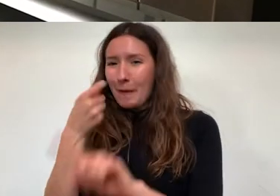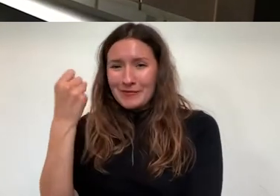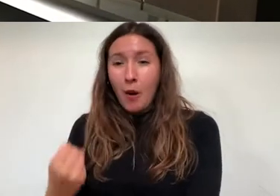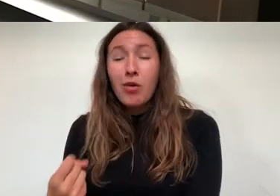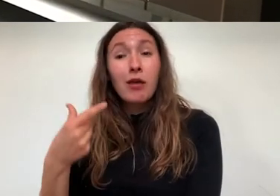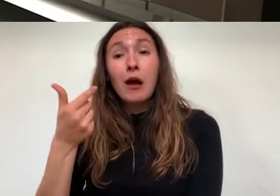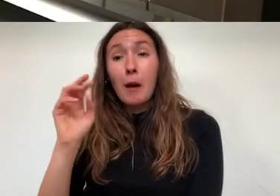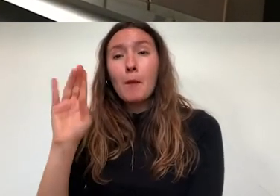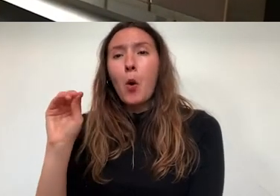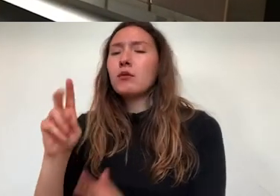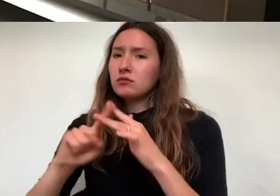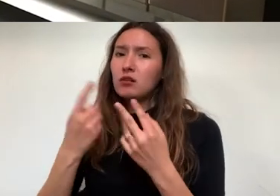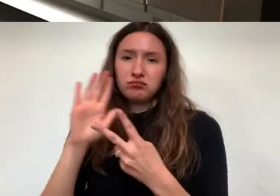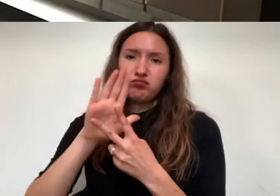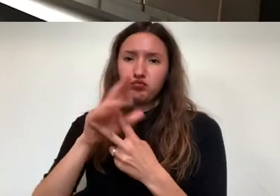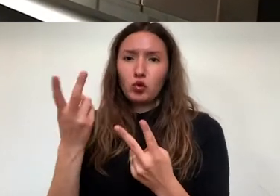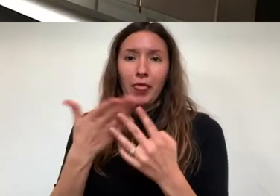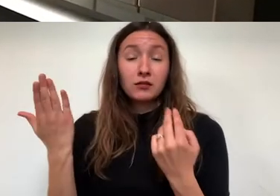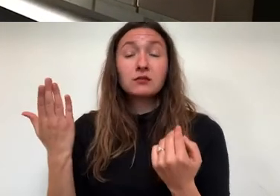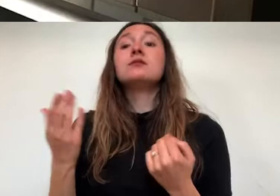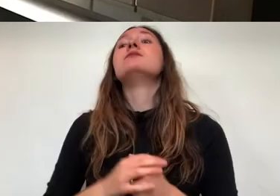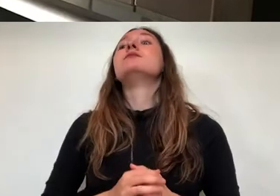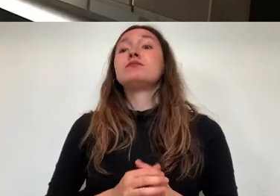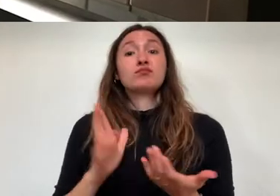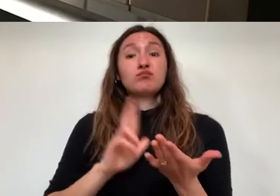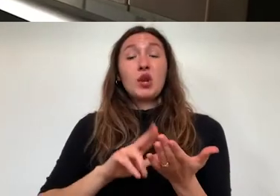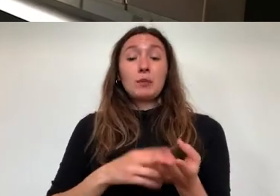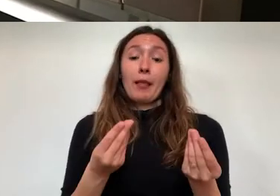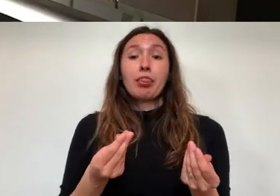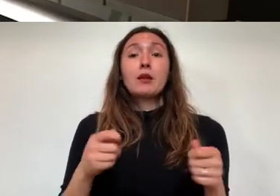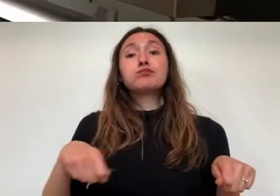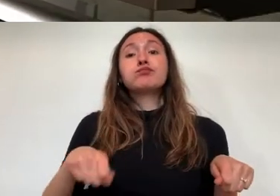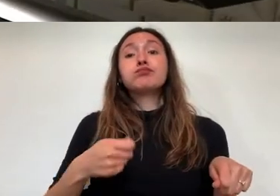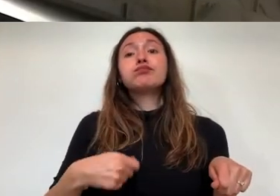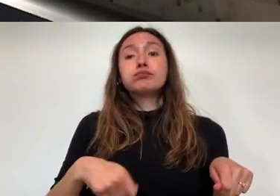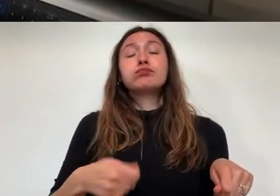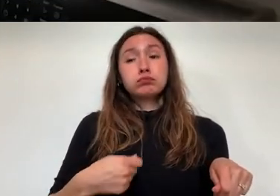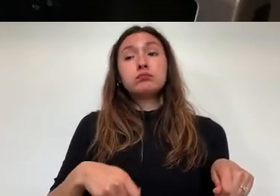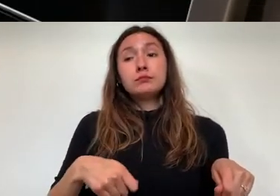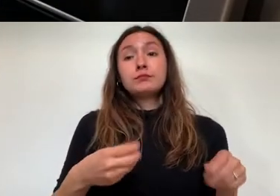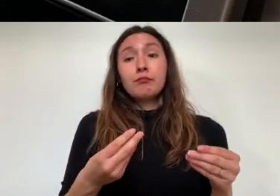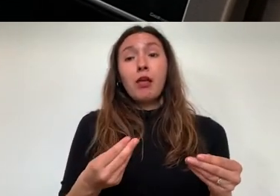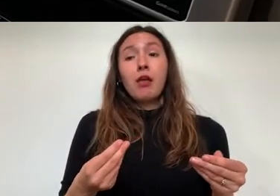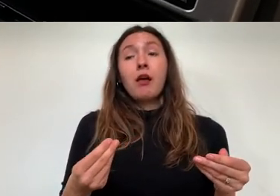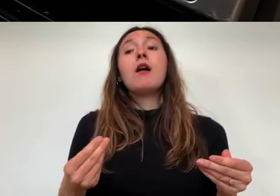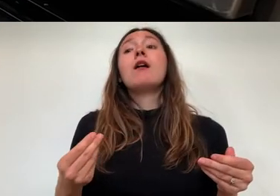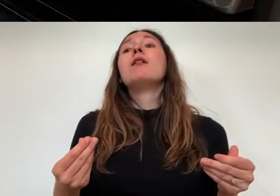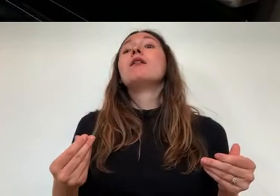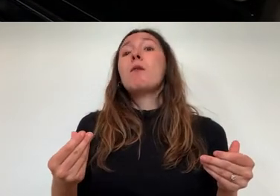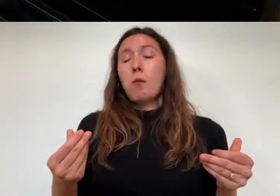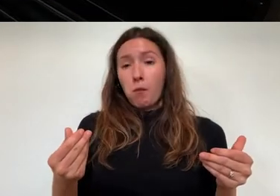the South, this is how it starts. You just take butter or fat of some sort and you melt it